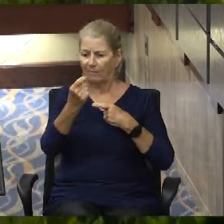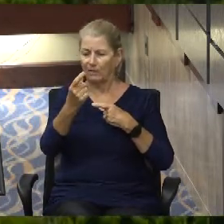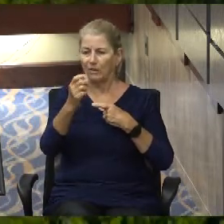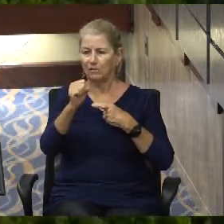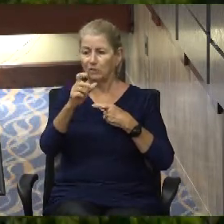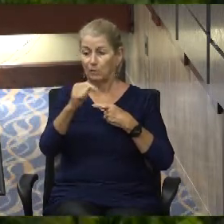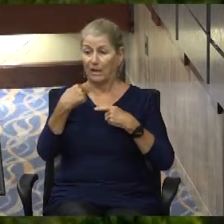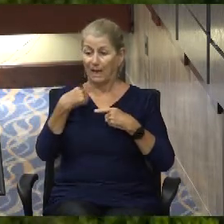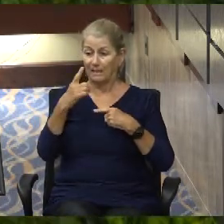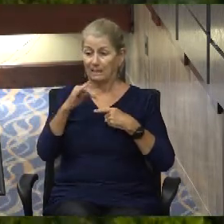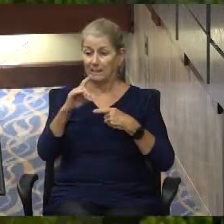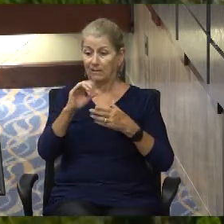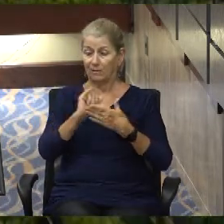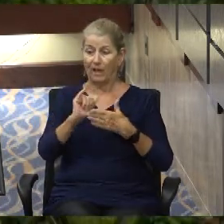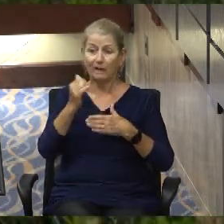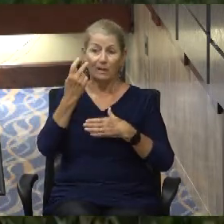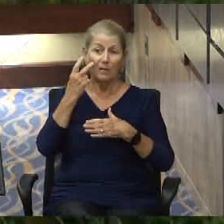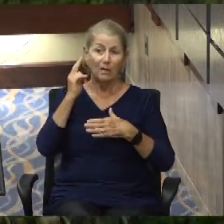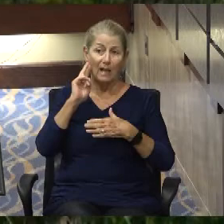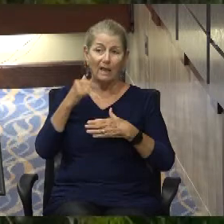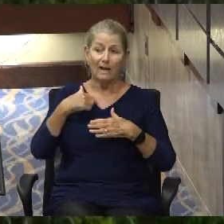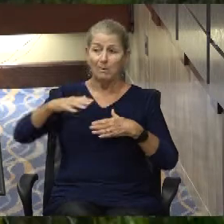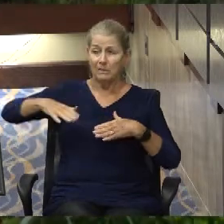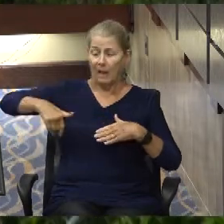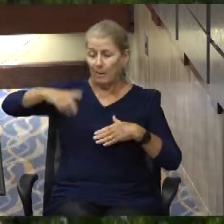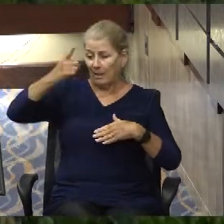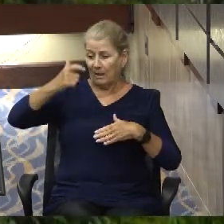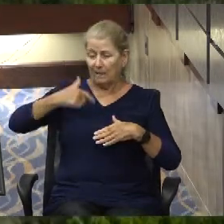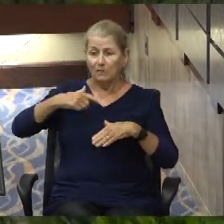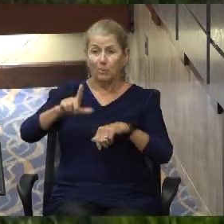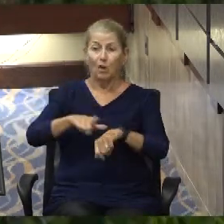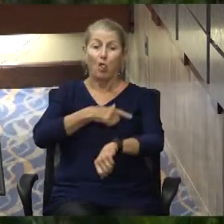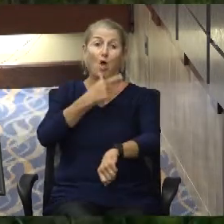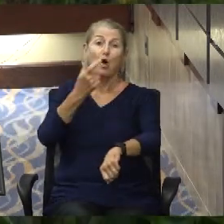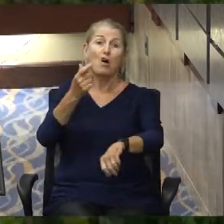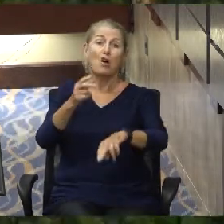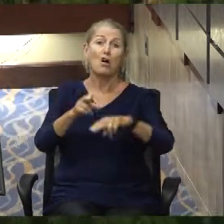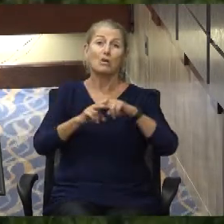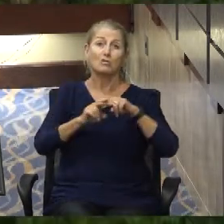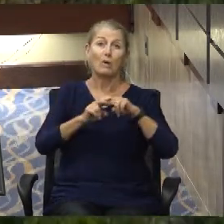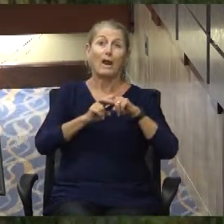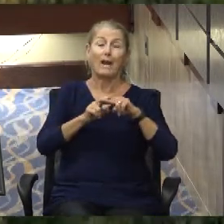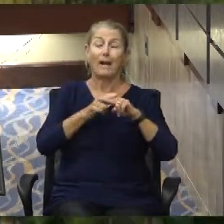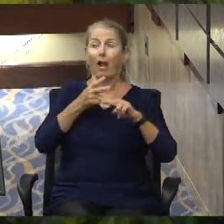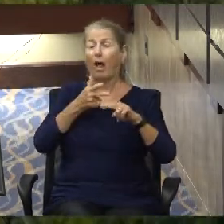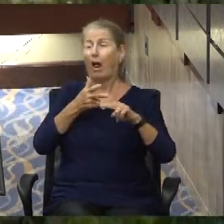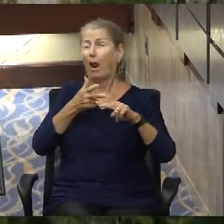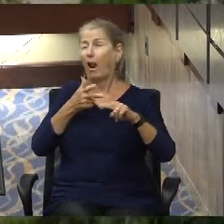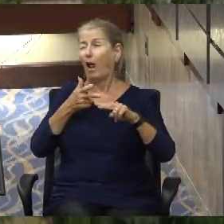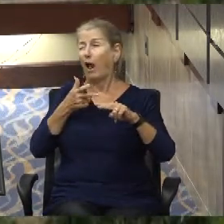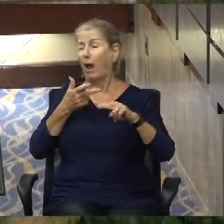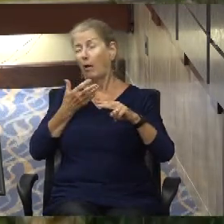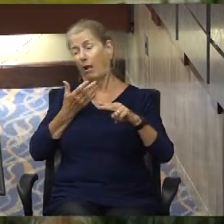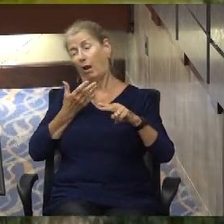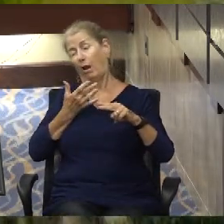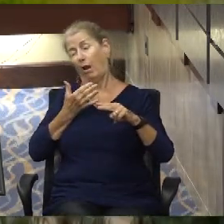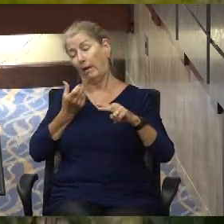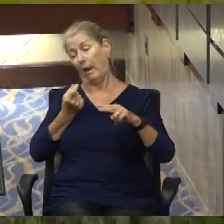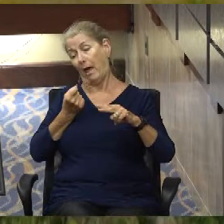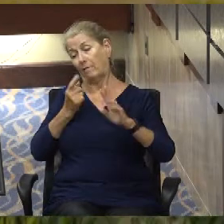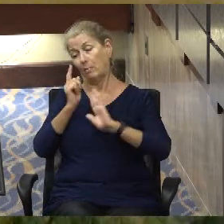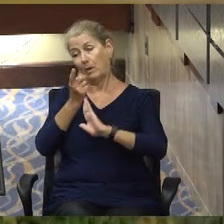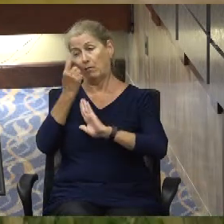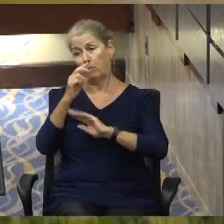did the other day, and I was late to council because it was a long train, and we all had to wait there 11 minutes for the